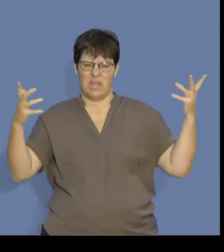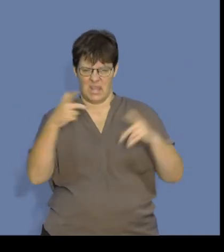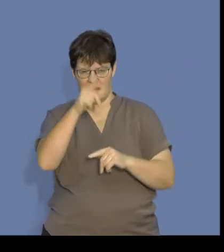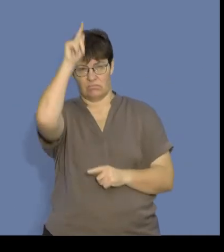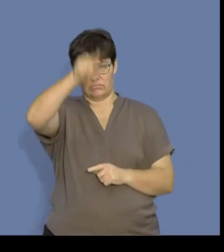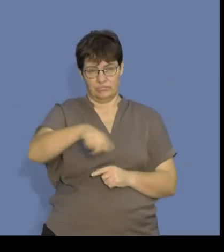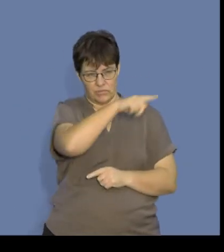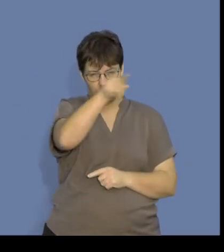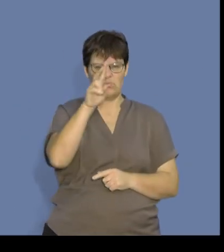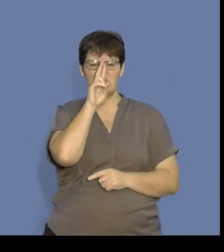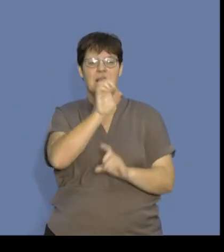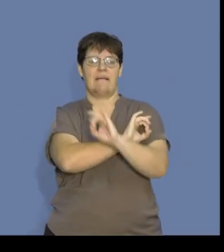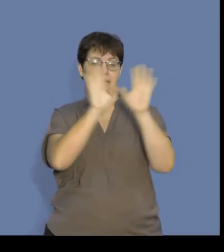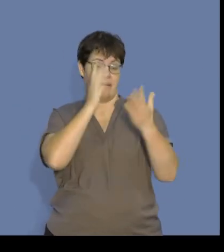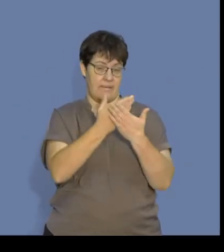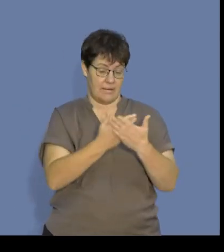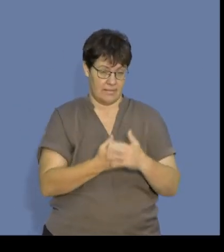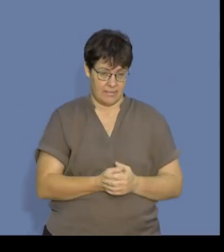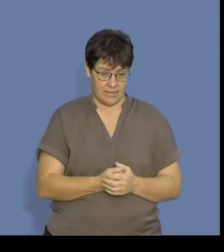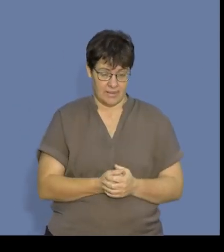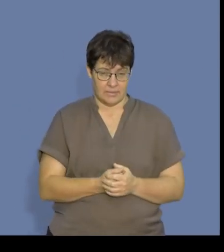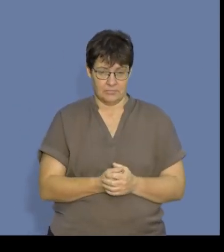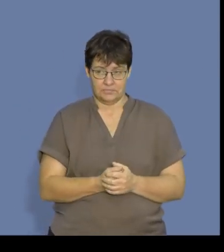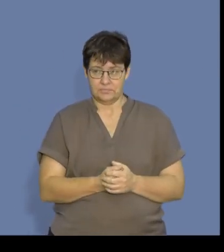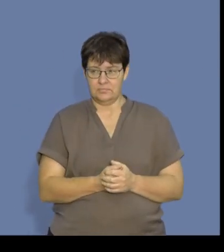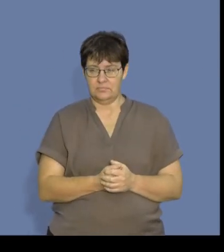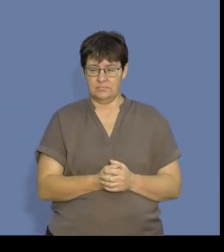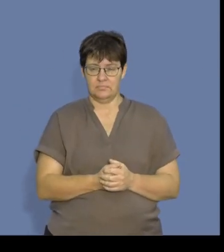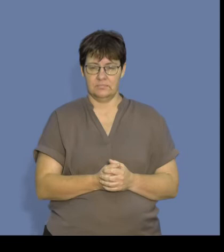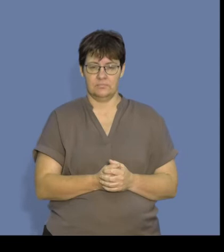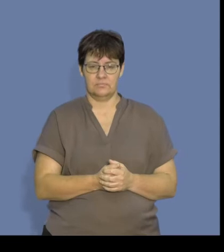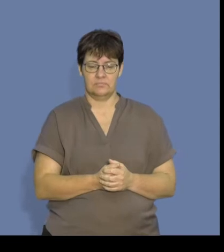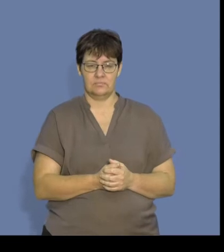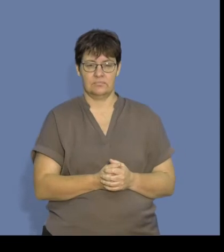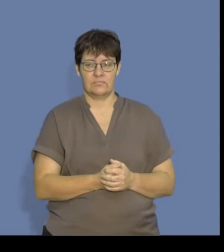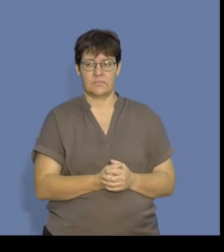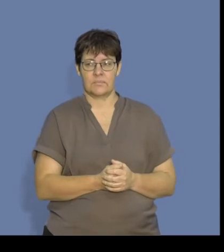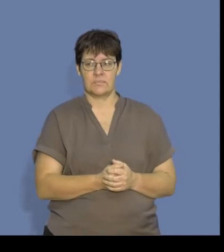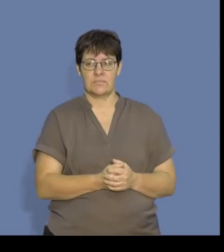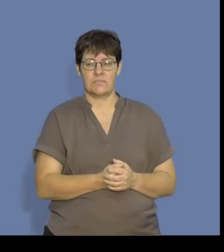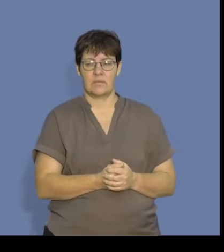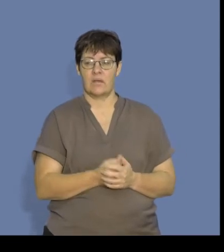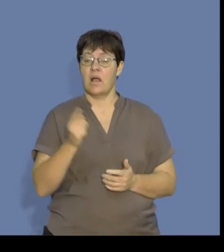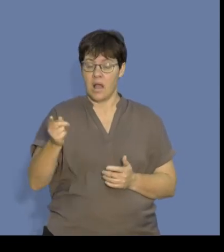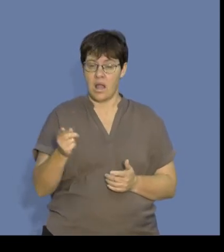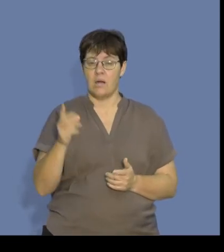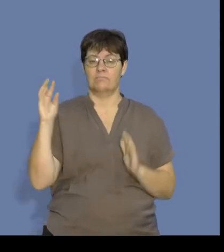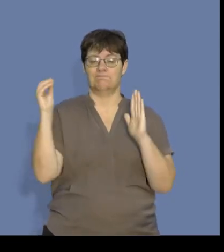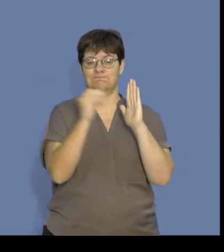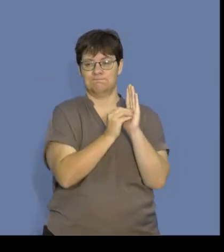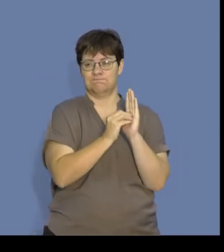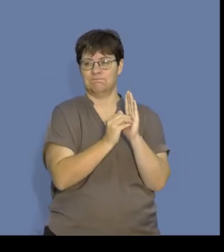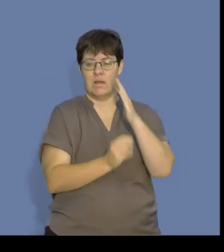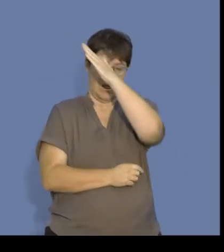that you can see what I mean. If I give you an xy plane like this, and then I draw